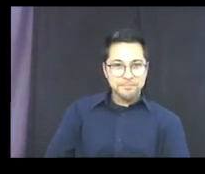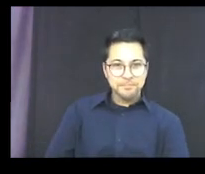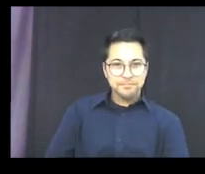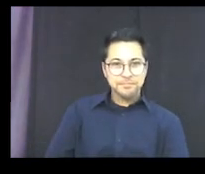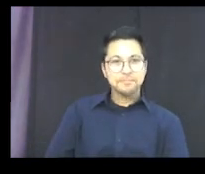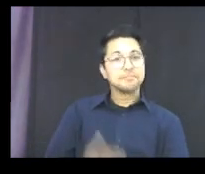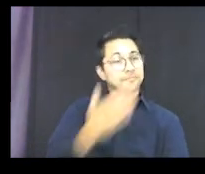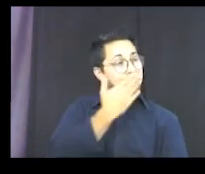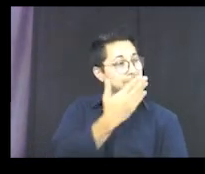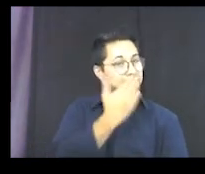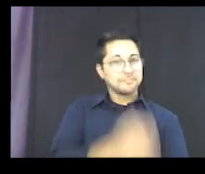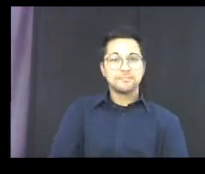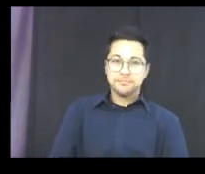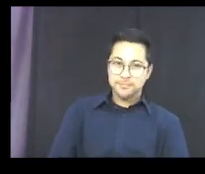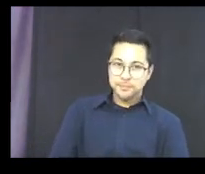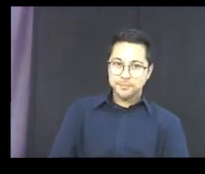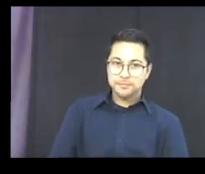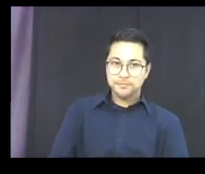Thank you.